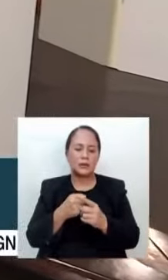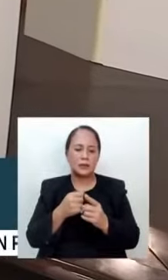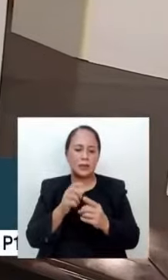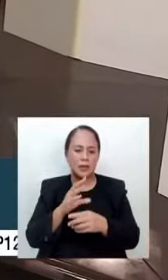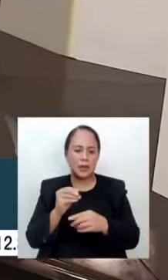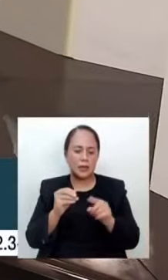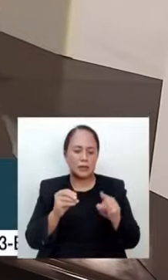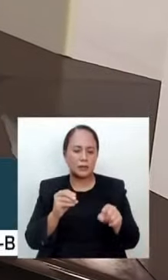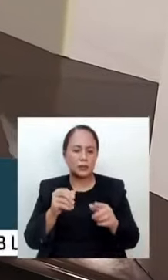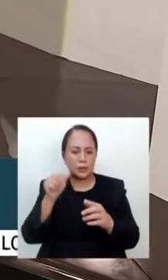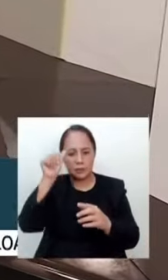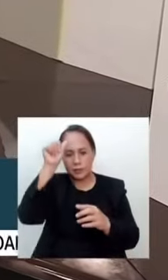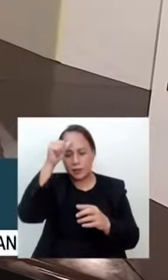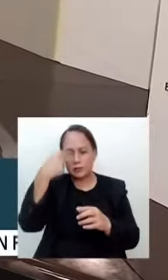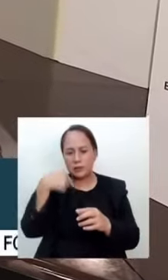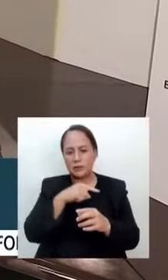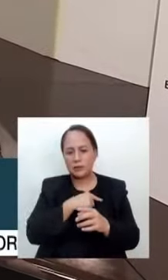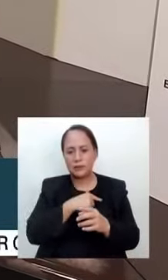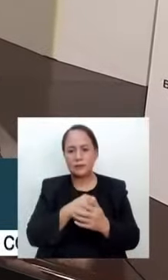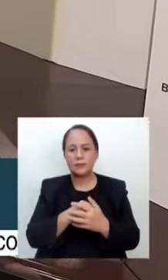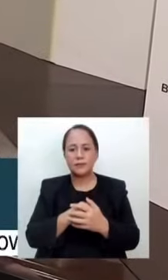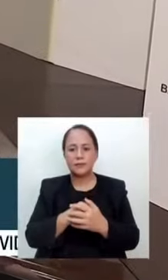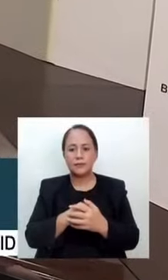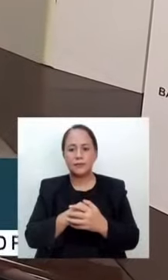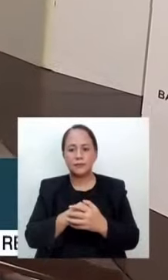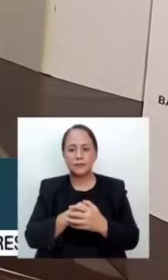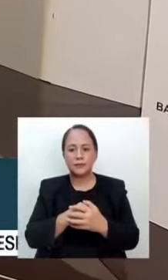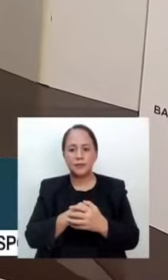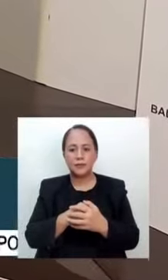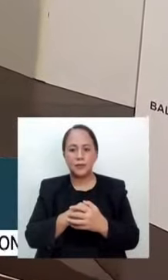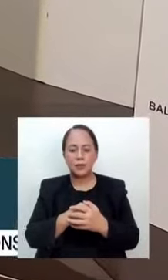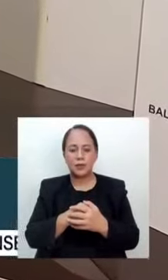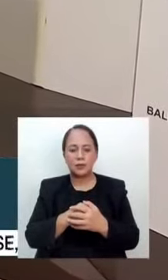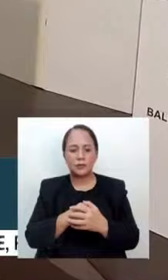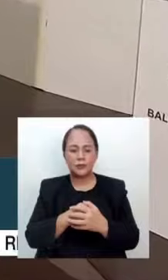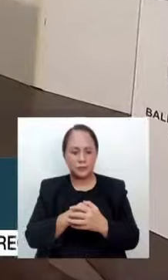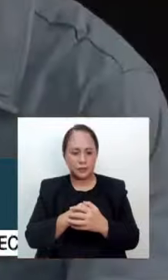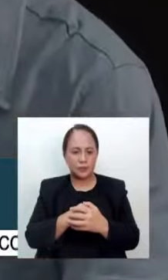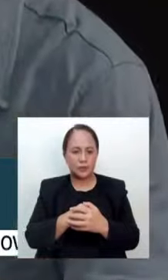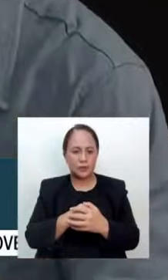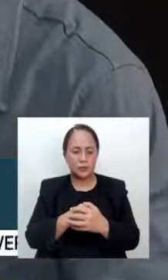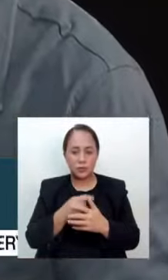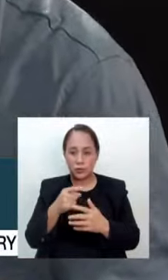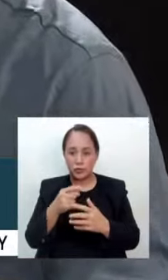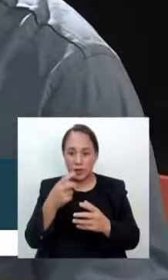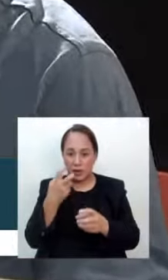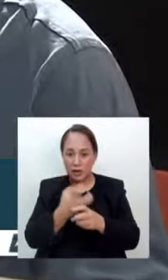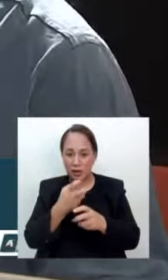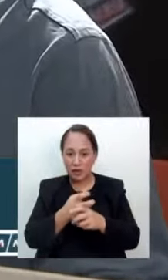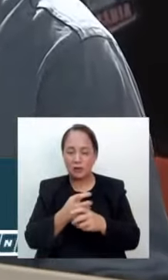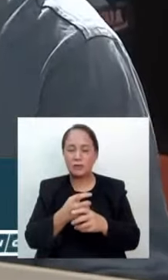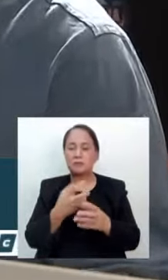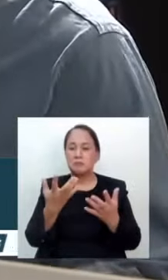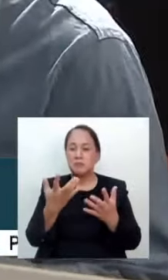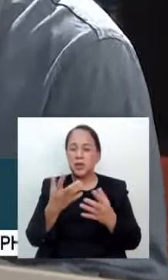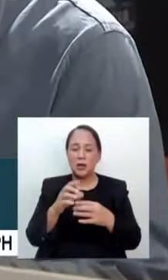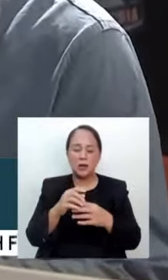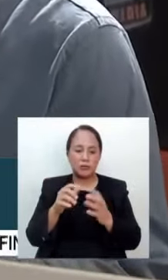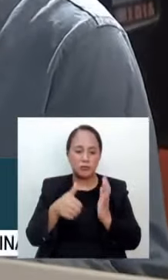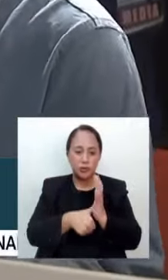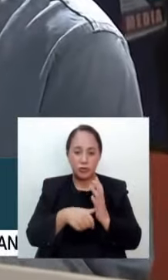also reminded us that those who are having difficulties with the voter verifier, they will